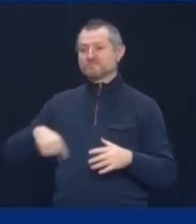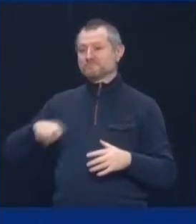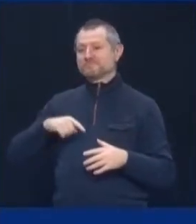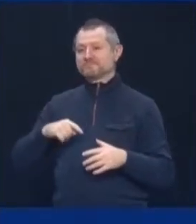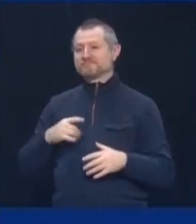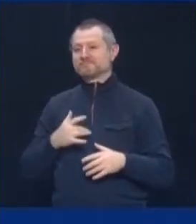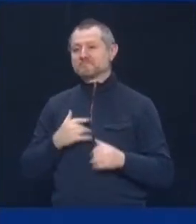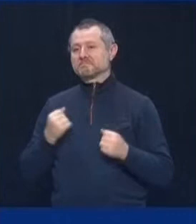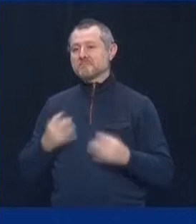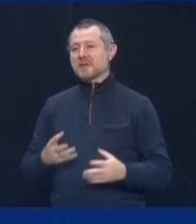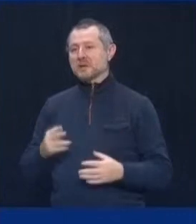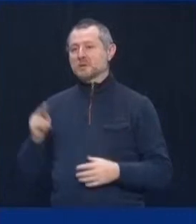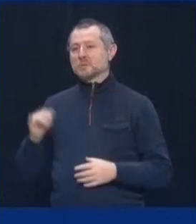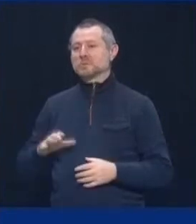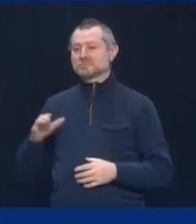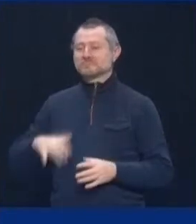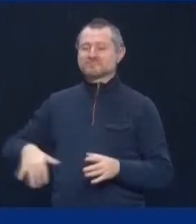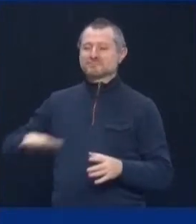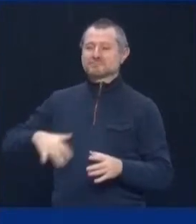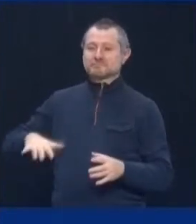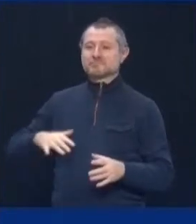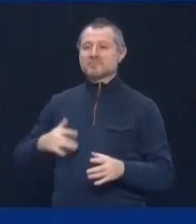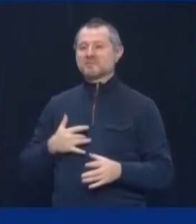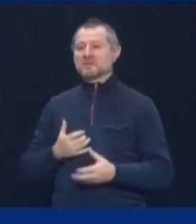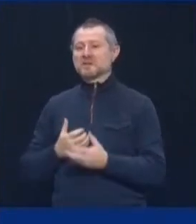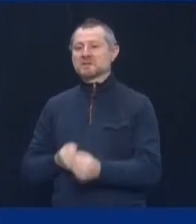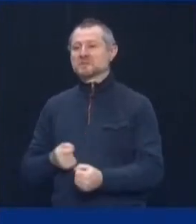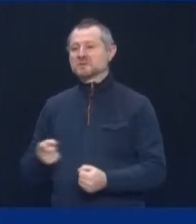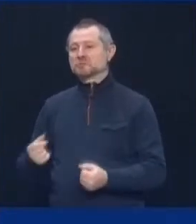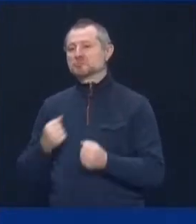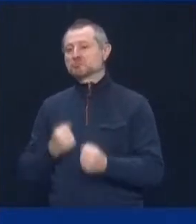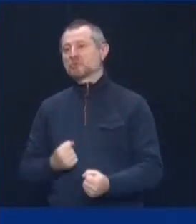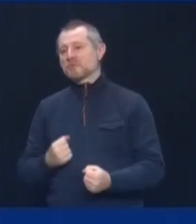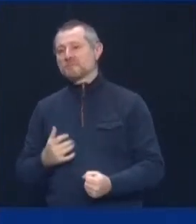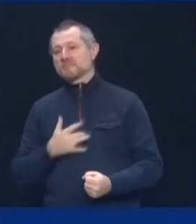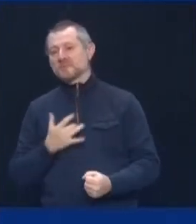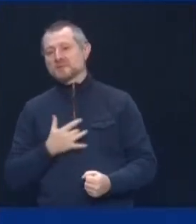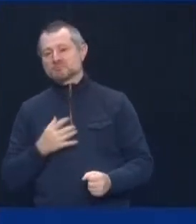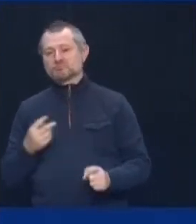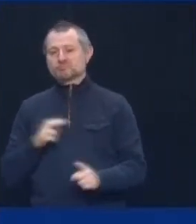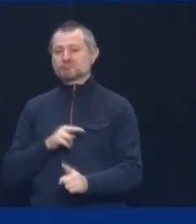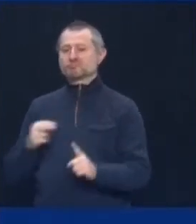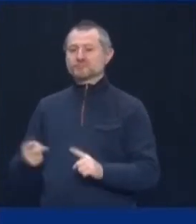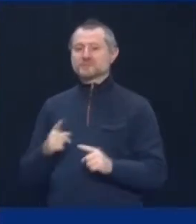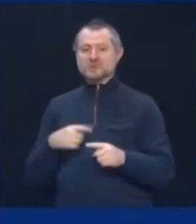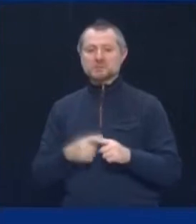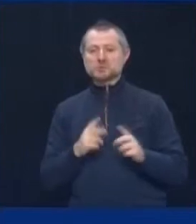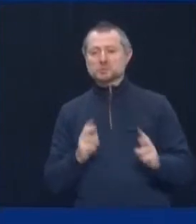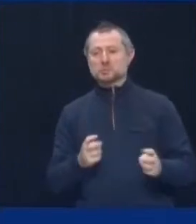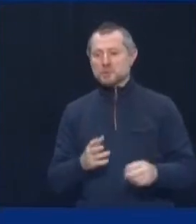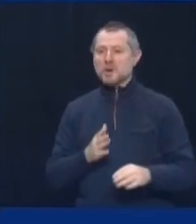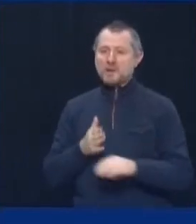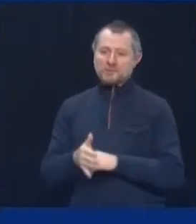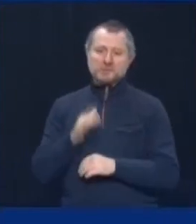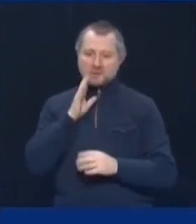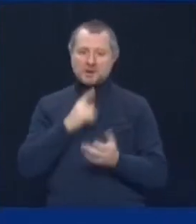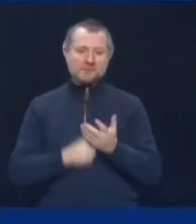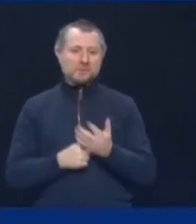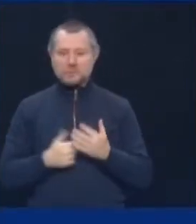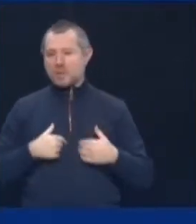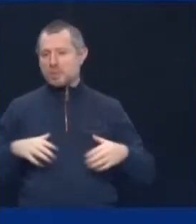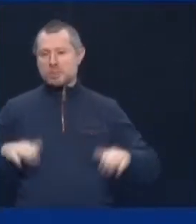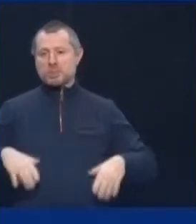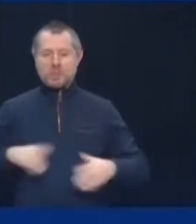from New York City, I'm sure the Assembly is going to have very strong feelings about that. And then we'll have a conversation. I just haven't had that